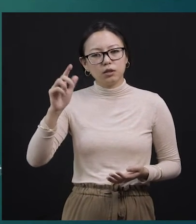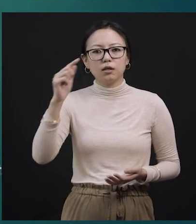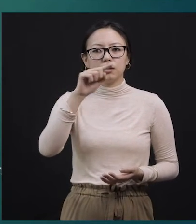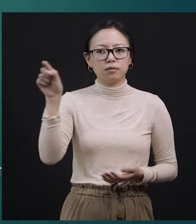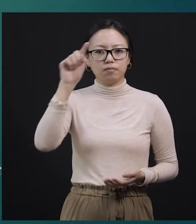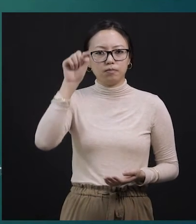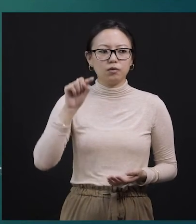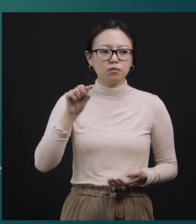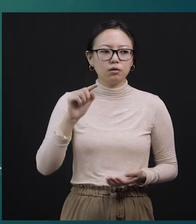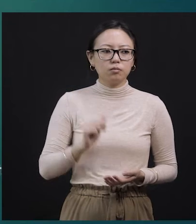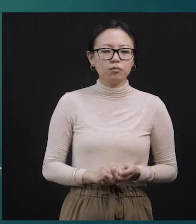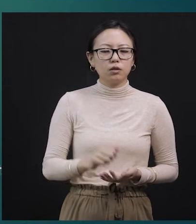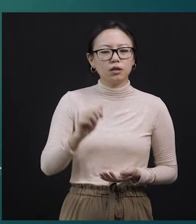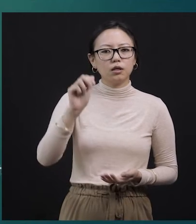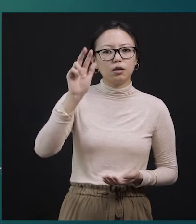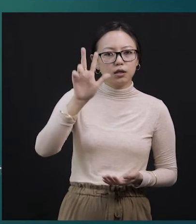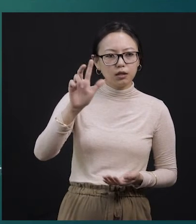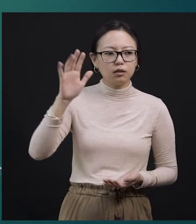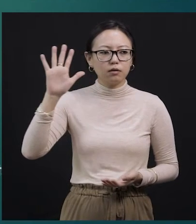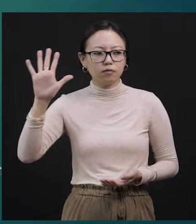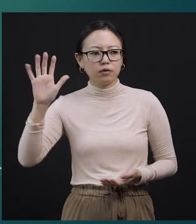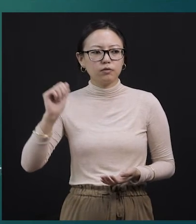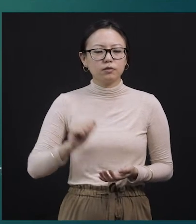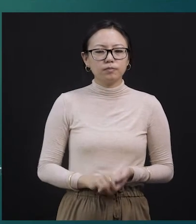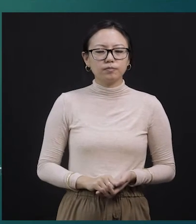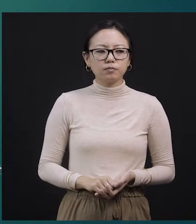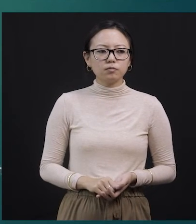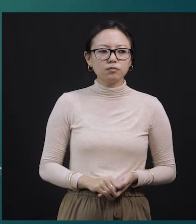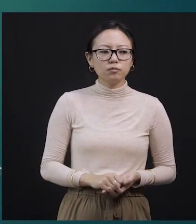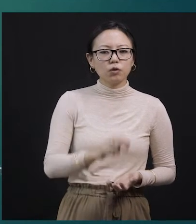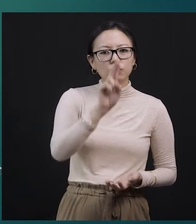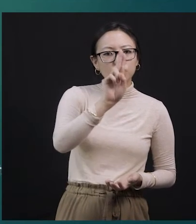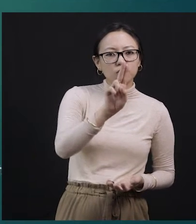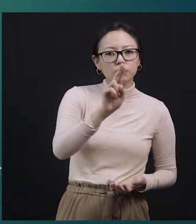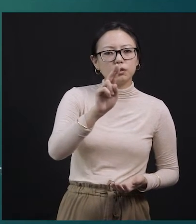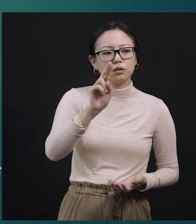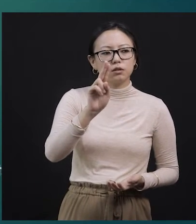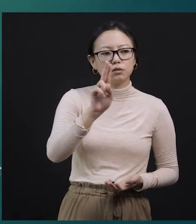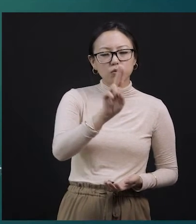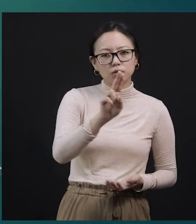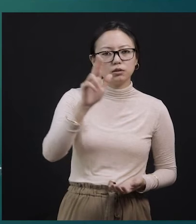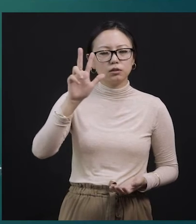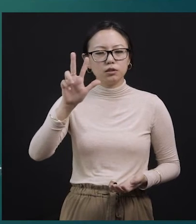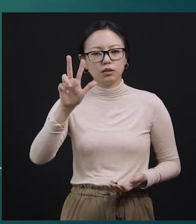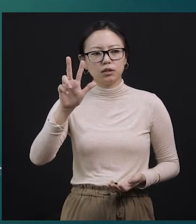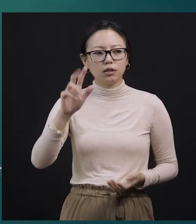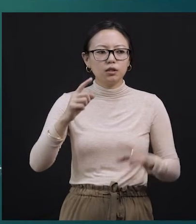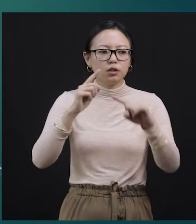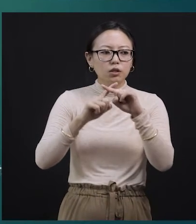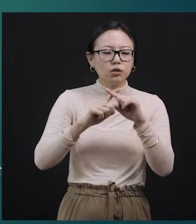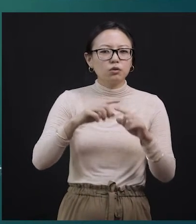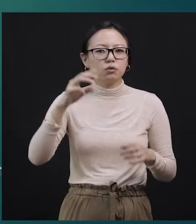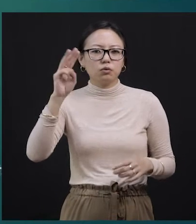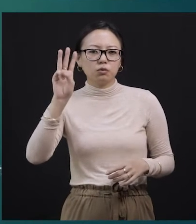put 28 into 1, it will be very less and not even close to 85. So that is why if